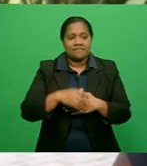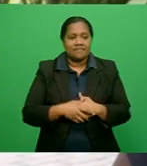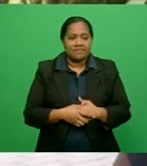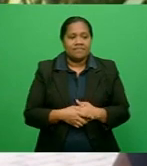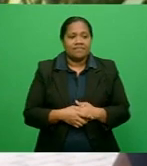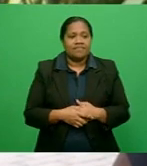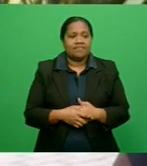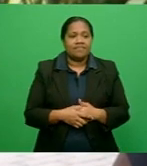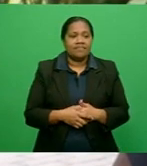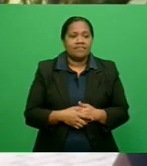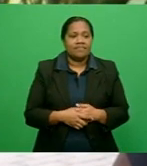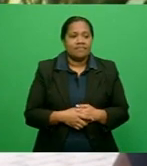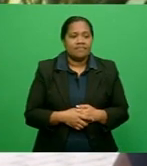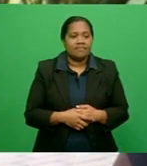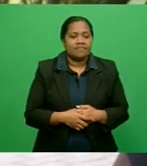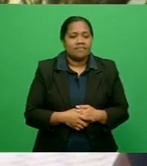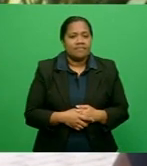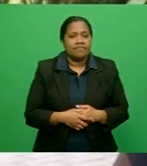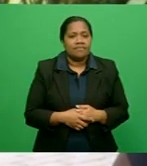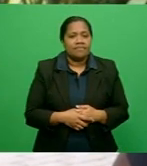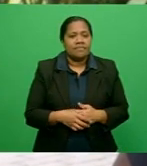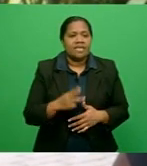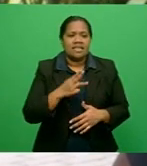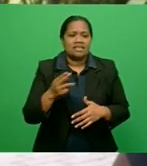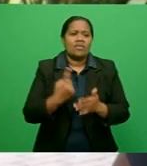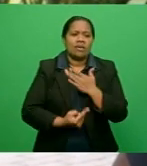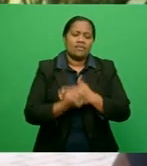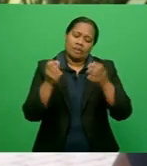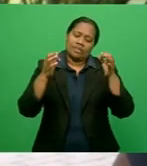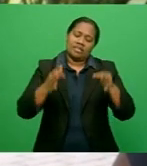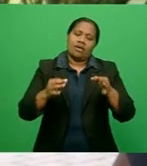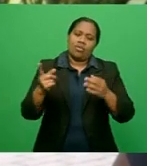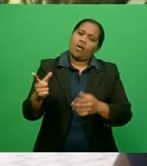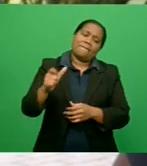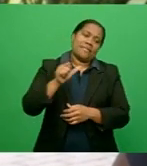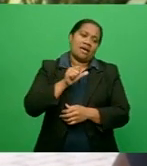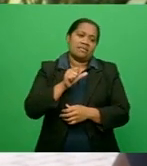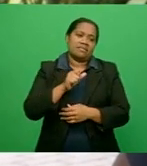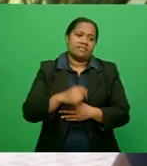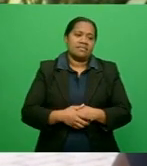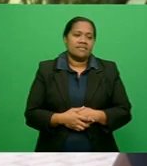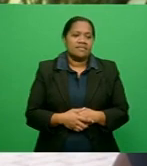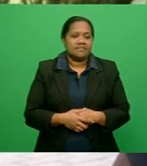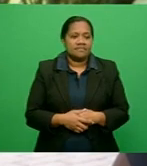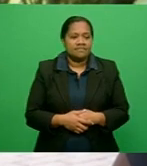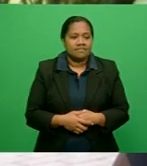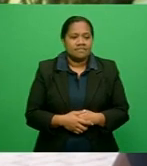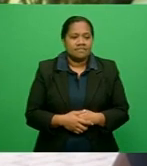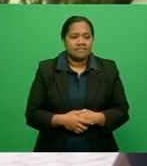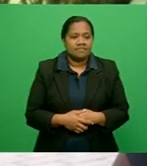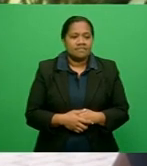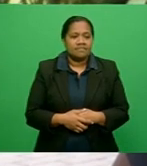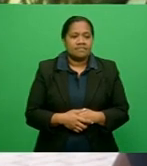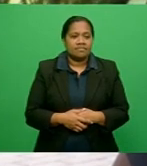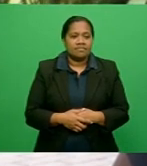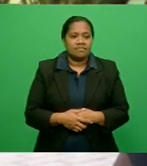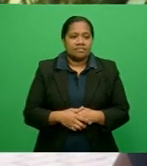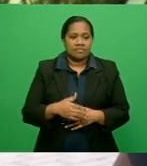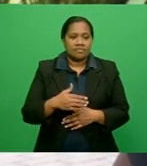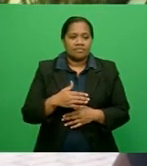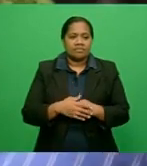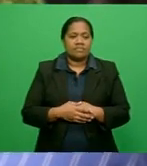North. Then we decided to come back to the islands through my wife's